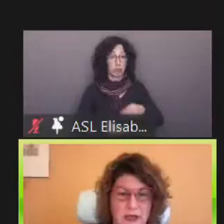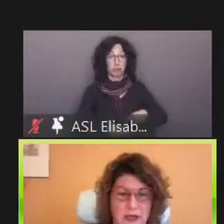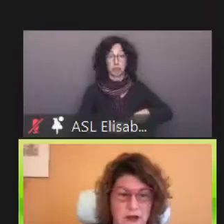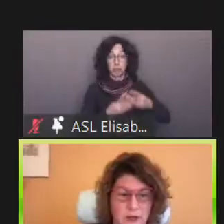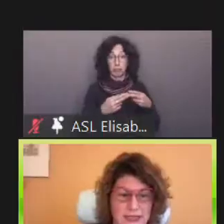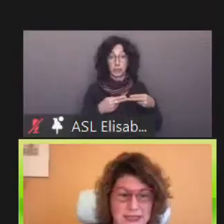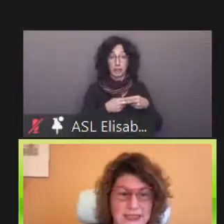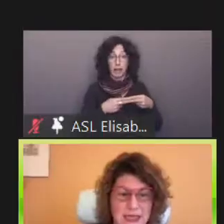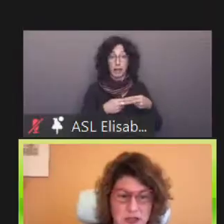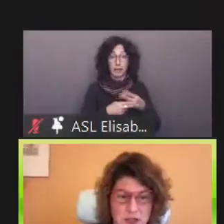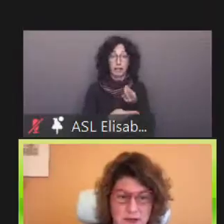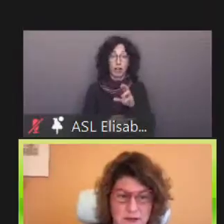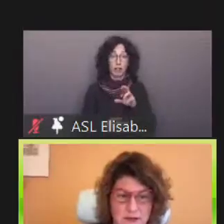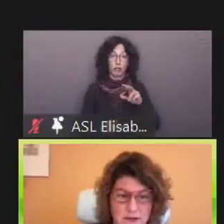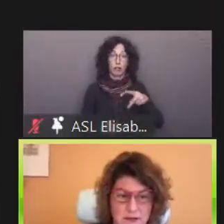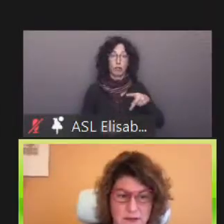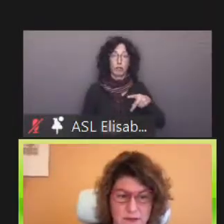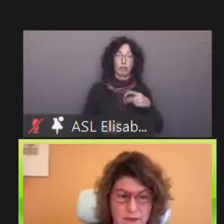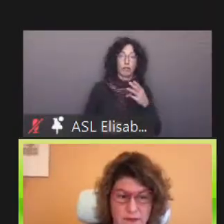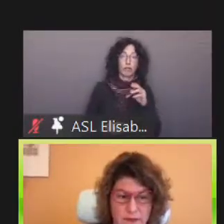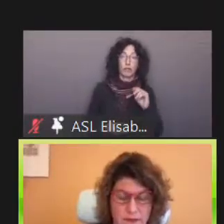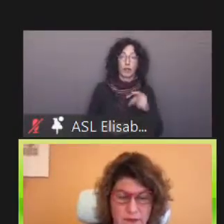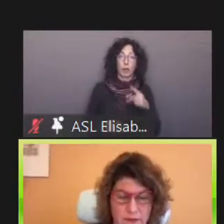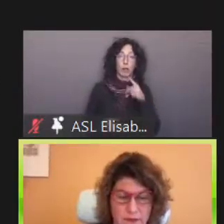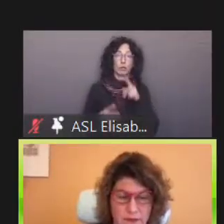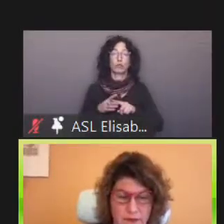will begin the presentation.